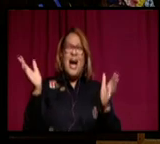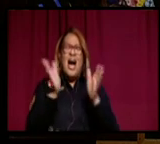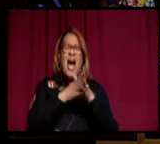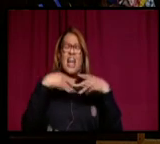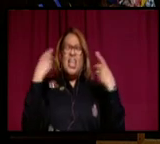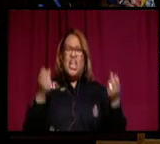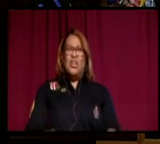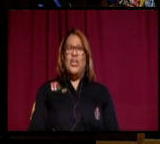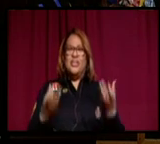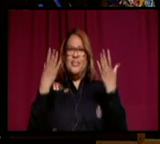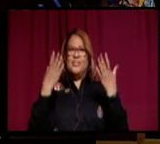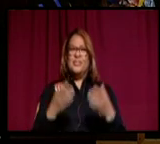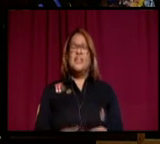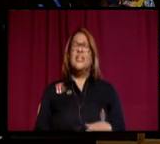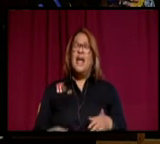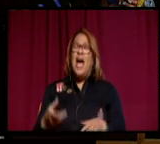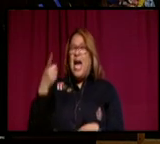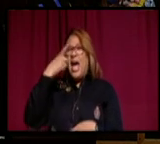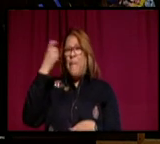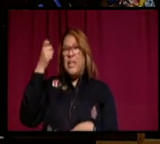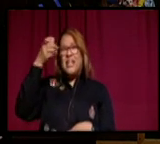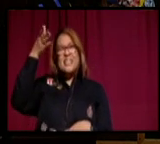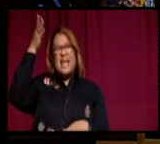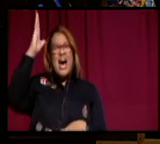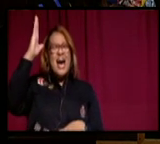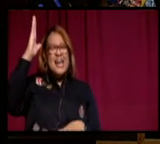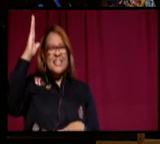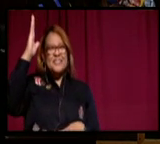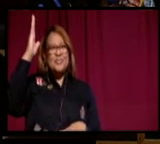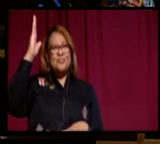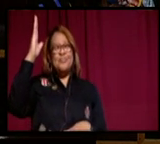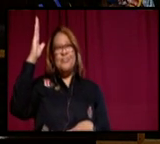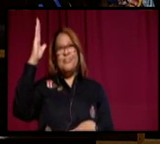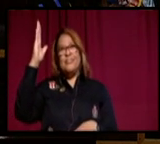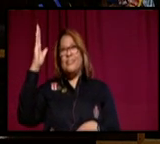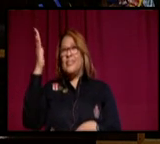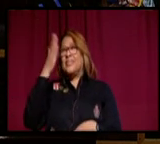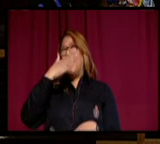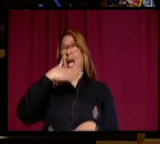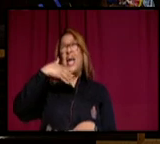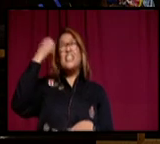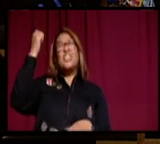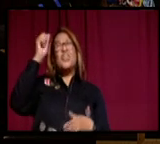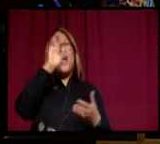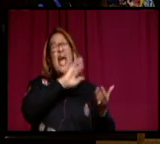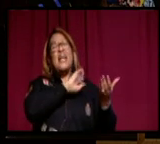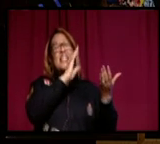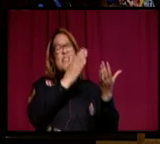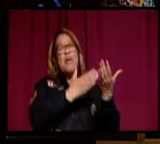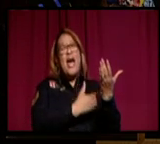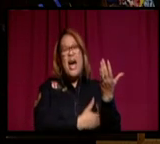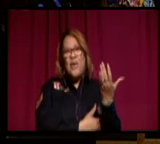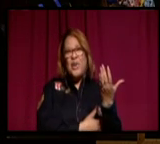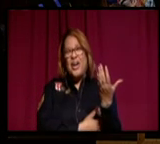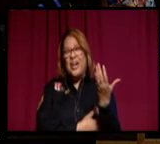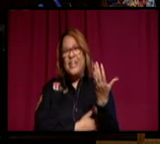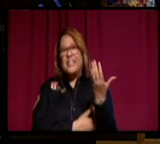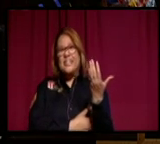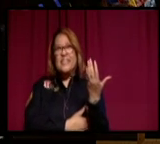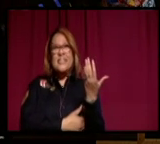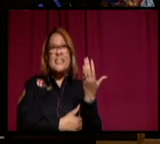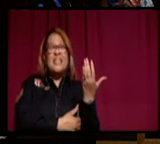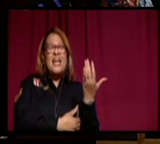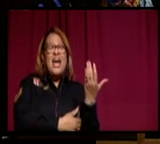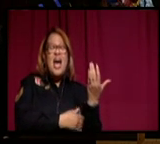Hallelujah. And because God is the greatest power, sing it, Tanya.